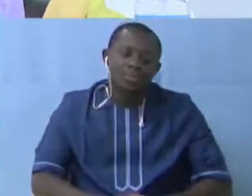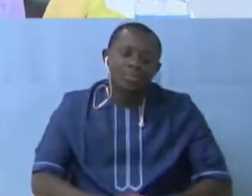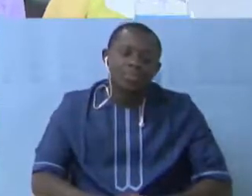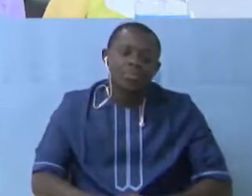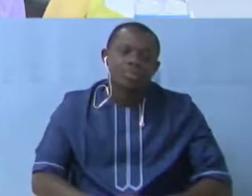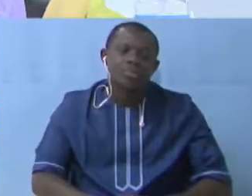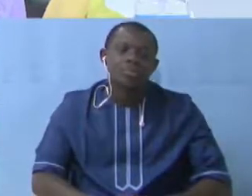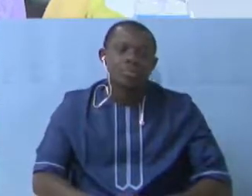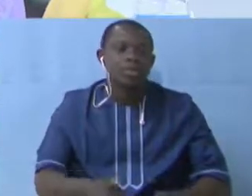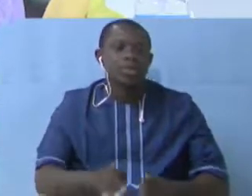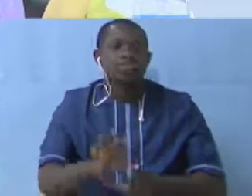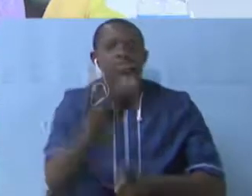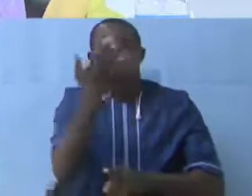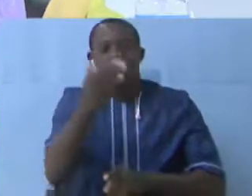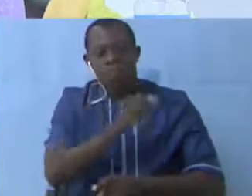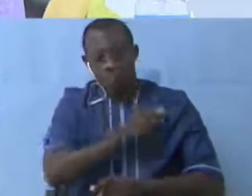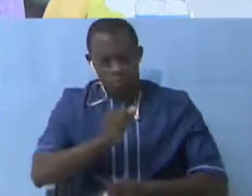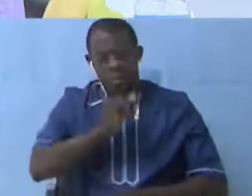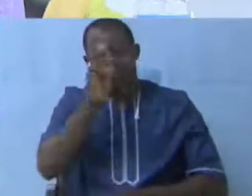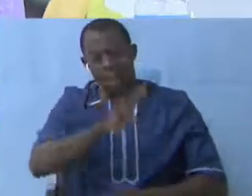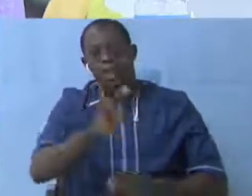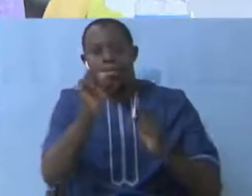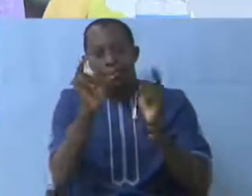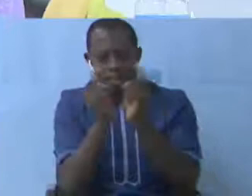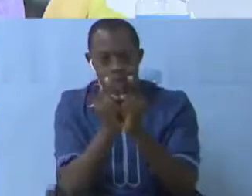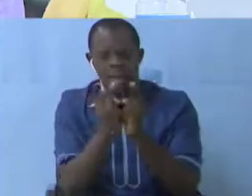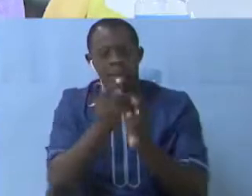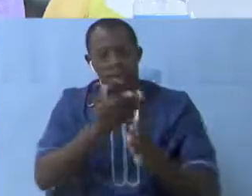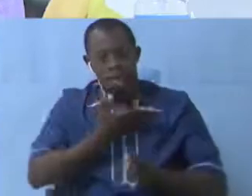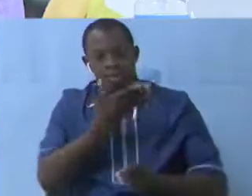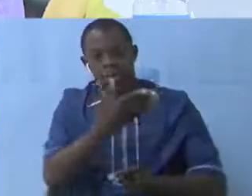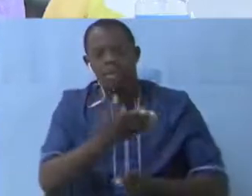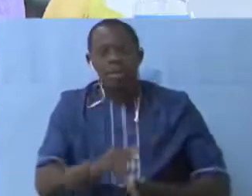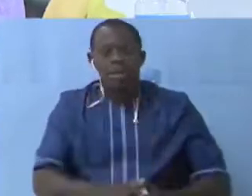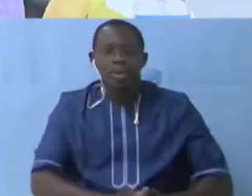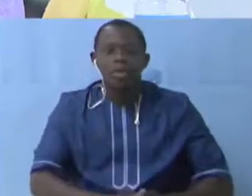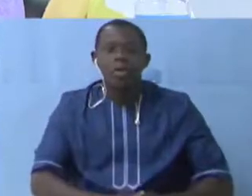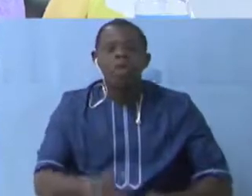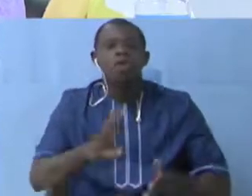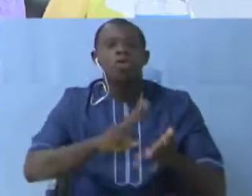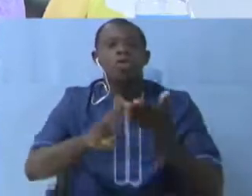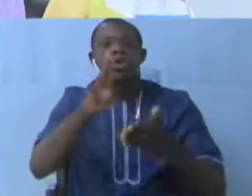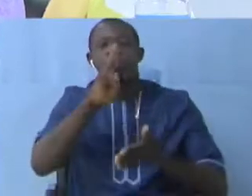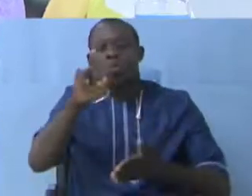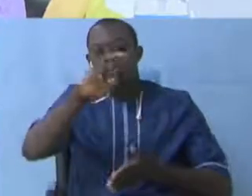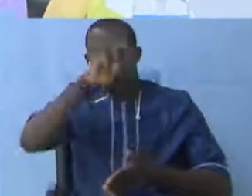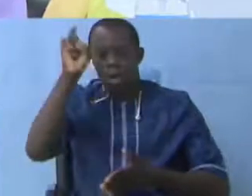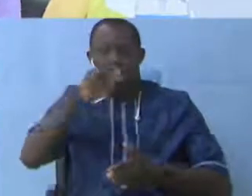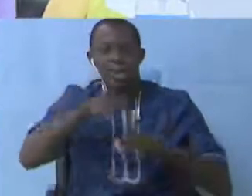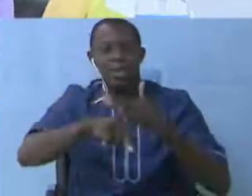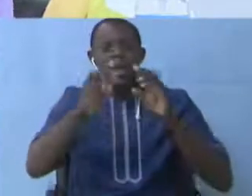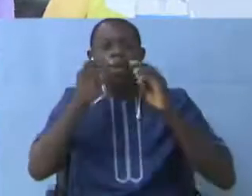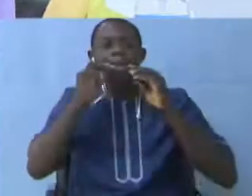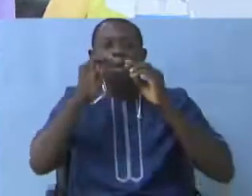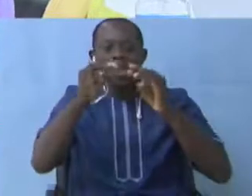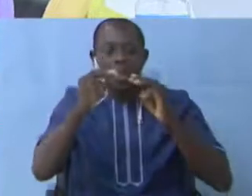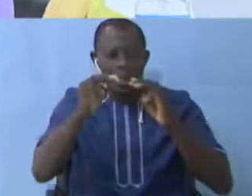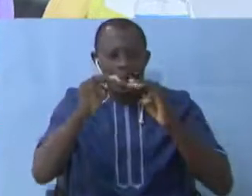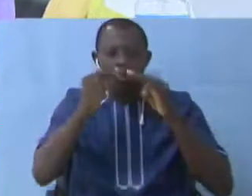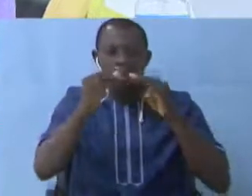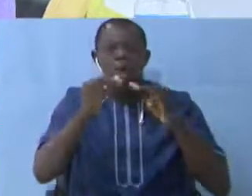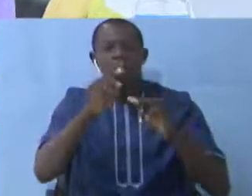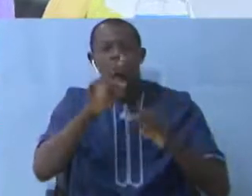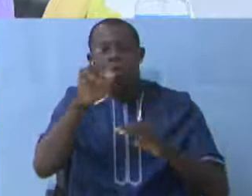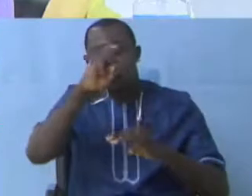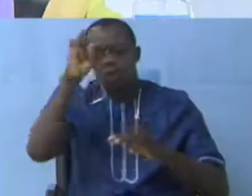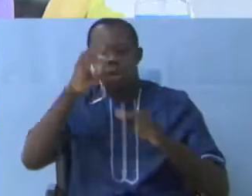Some of us met, ñu ñenn ñu bari tal di tase especially those working in the media. In some, rawatina ñi